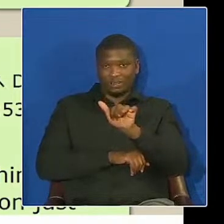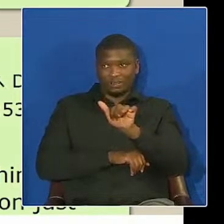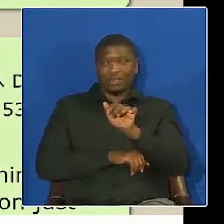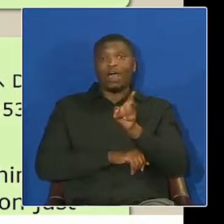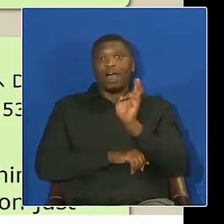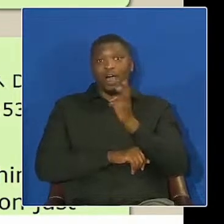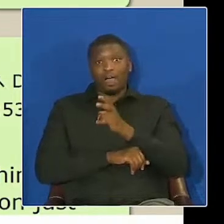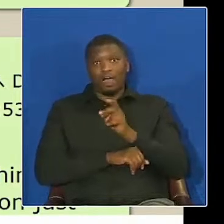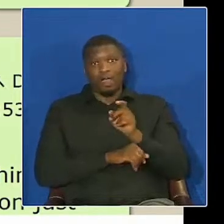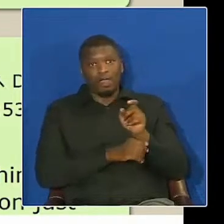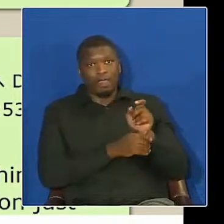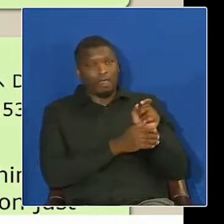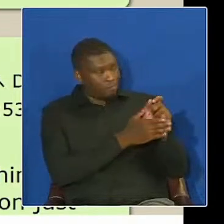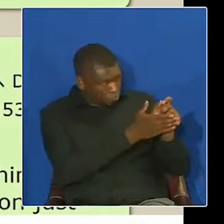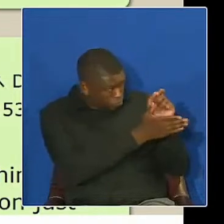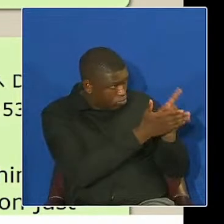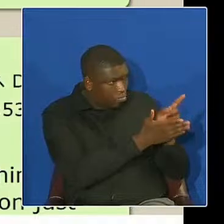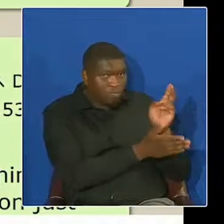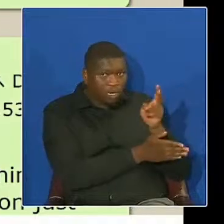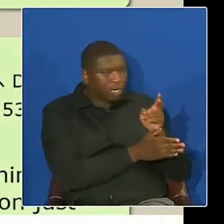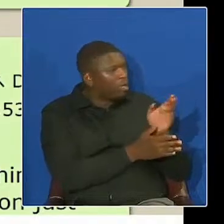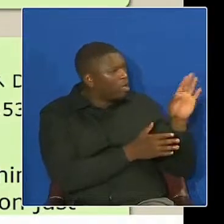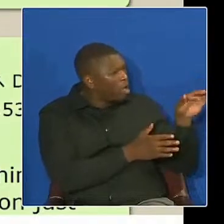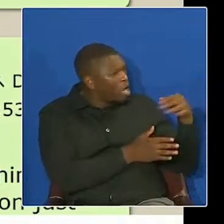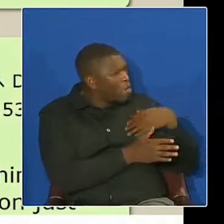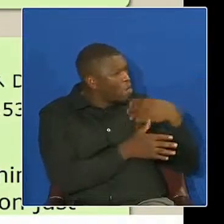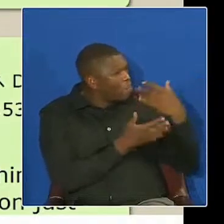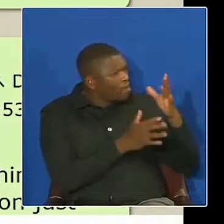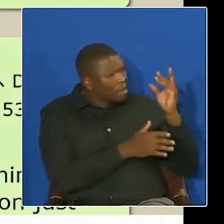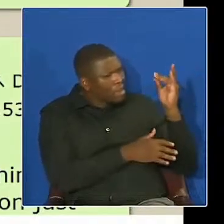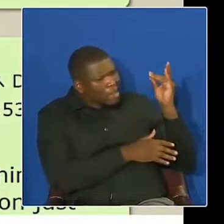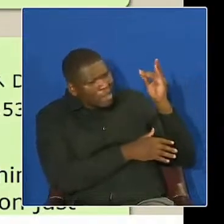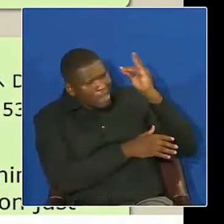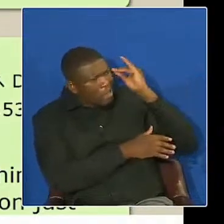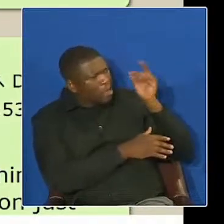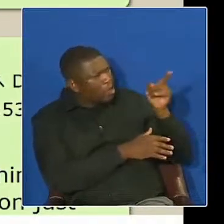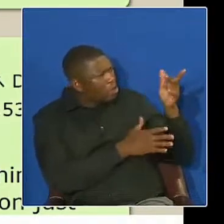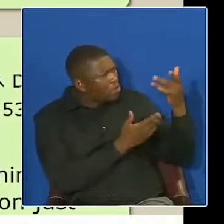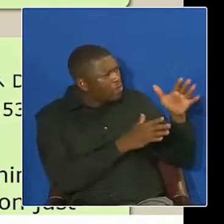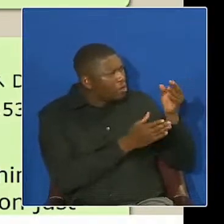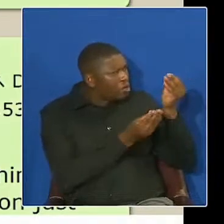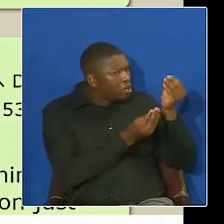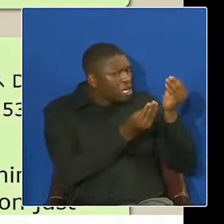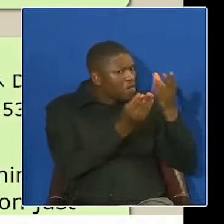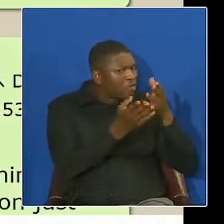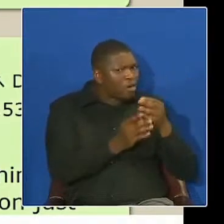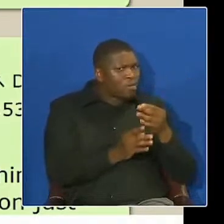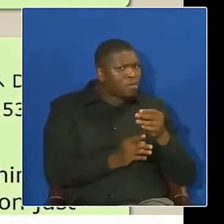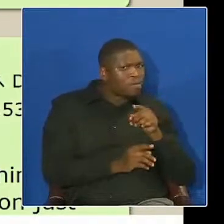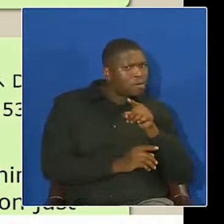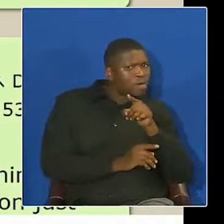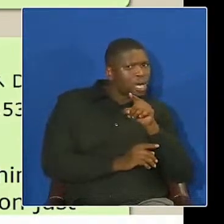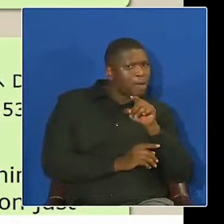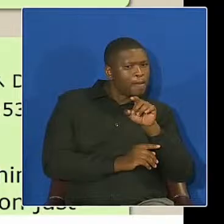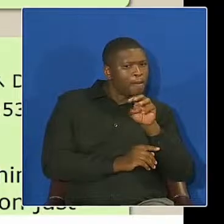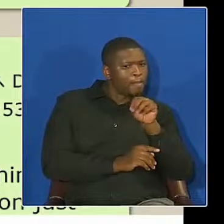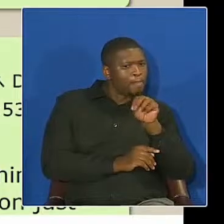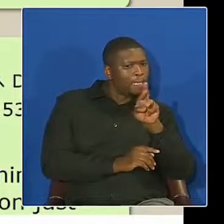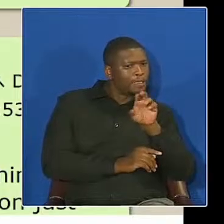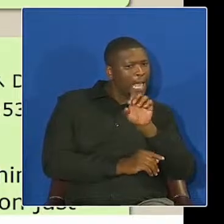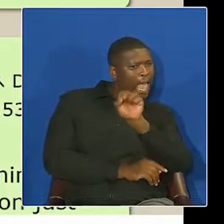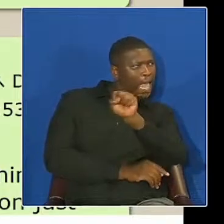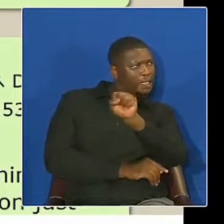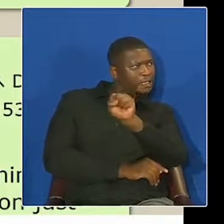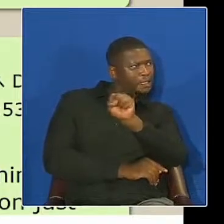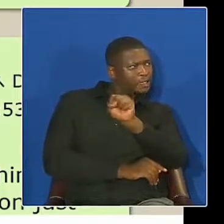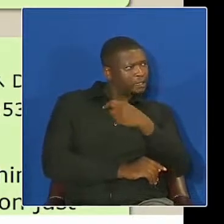a message then to Mr. Mokhotsi. I hear that you told Mr. S that I told